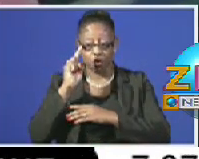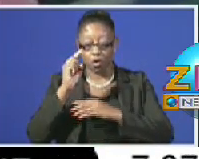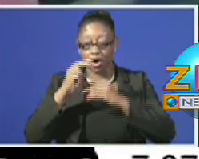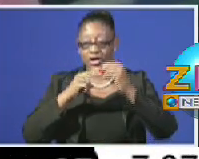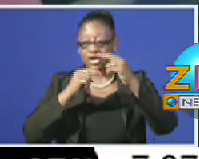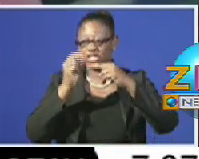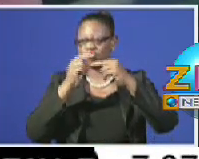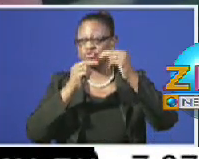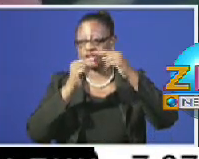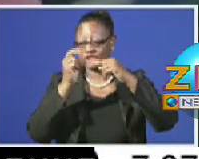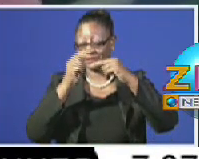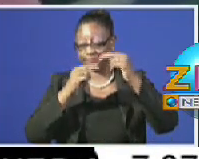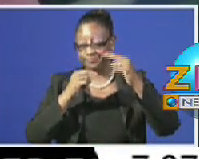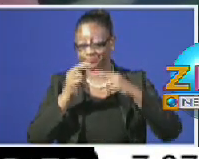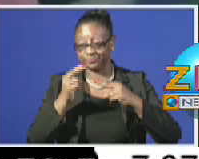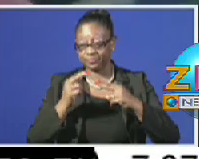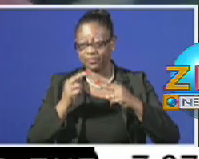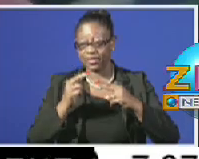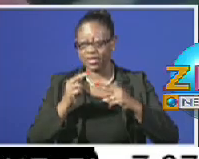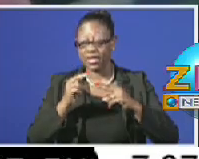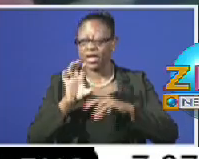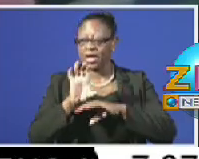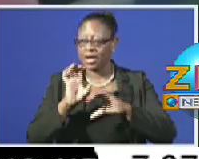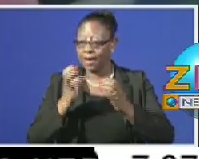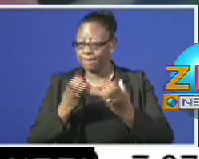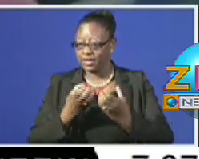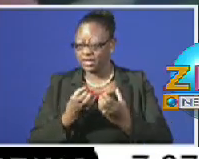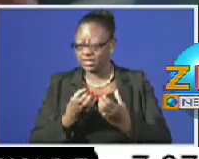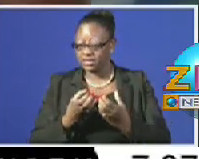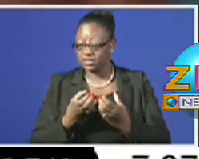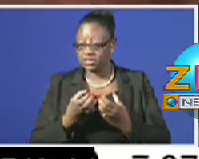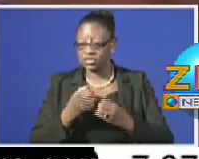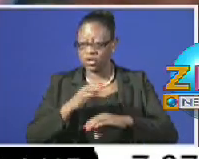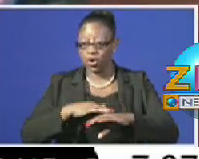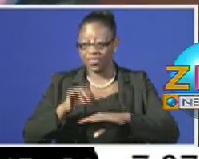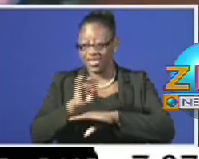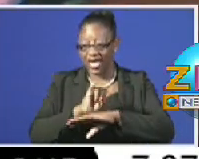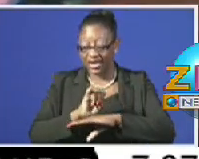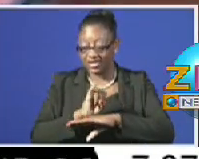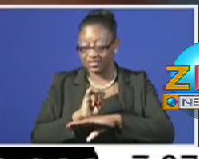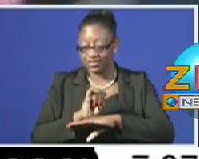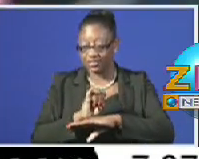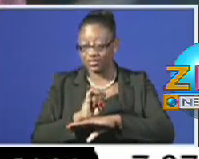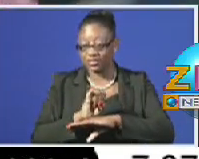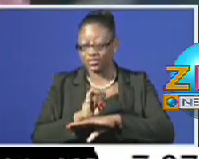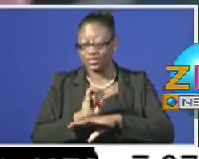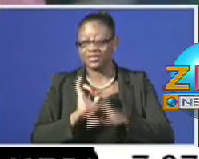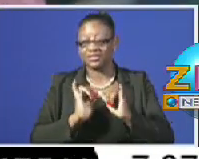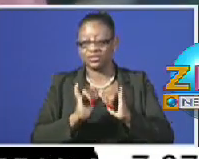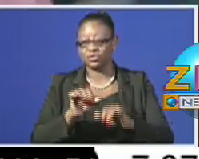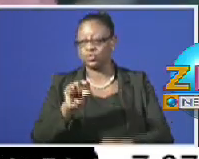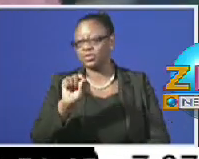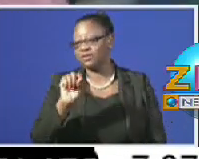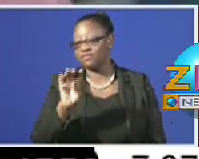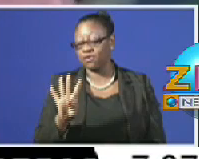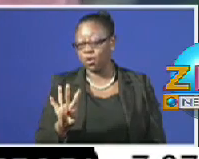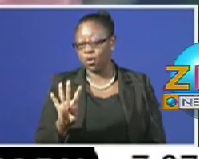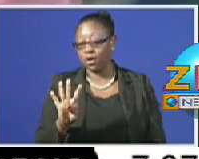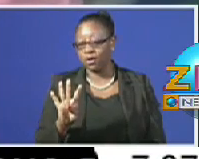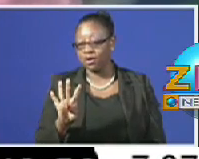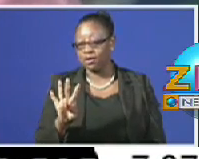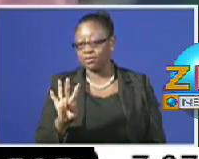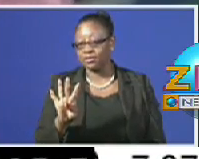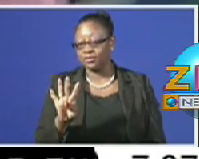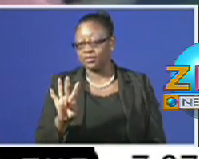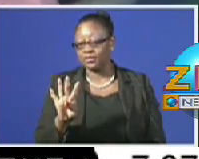industry, companies on islands under 24-hour curfew may apply to the